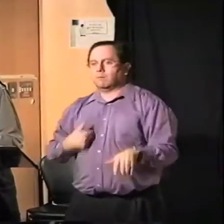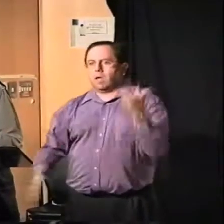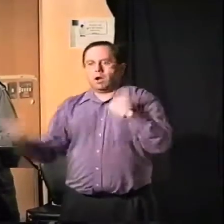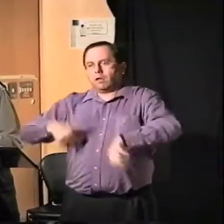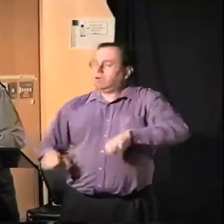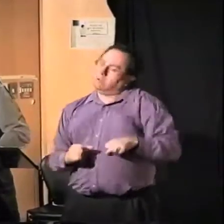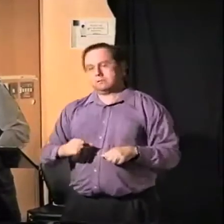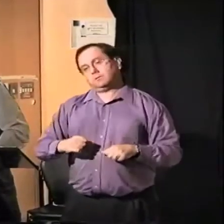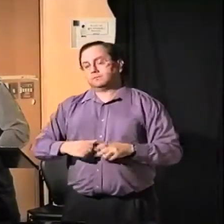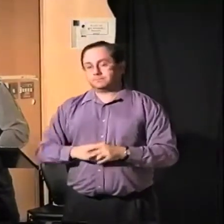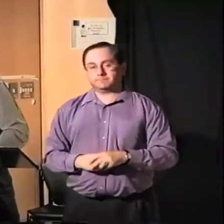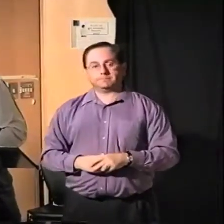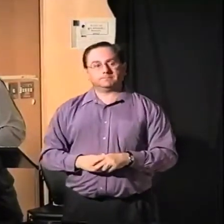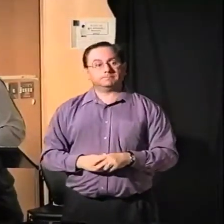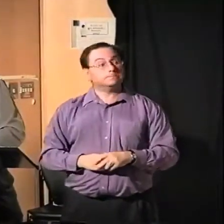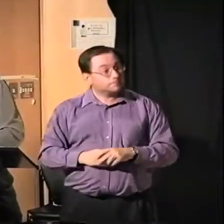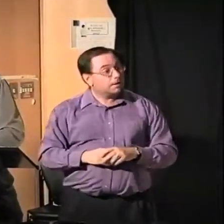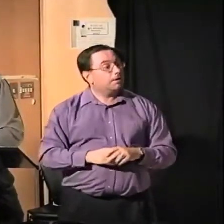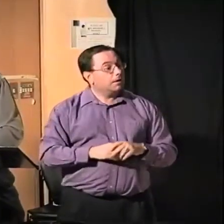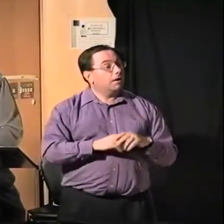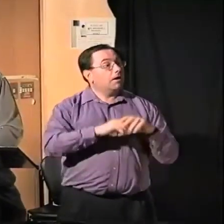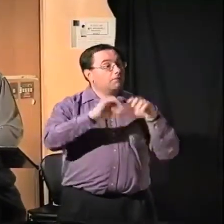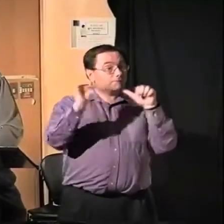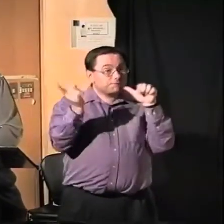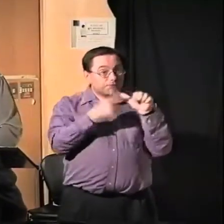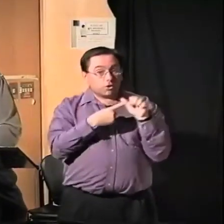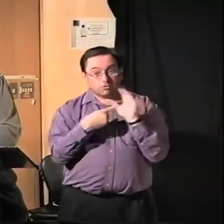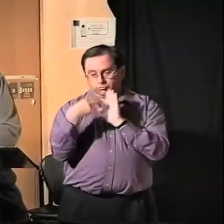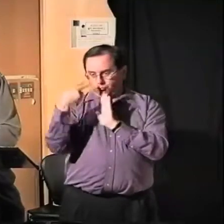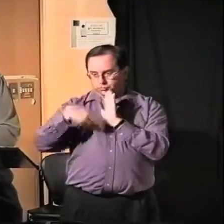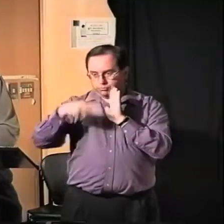twitch. When I first read about Tourette's...